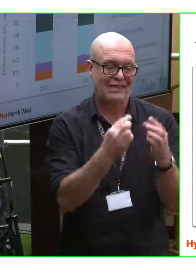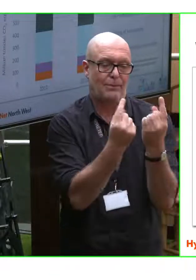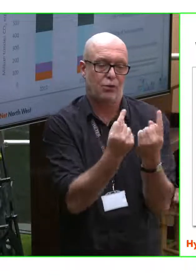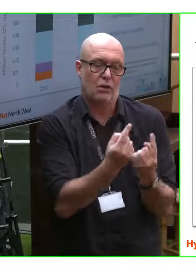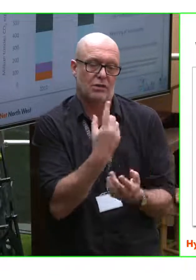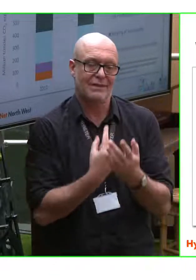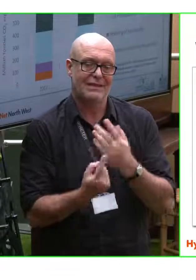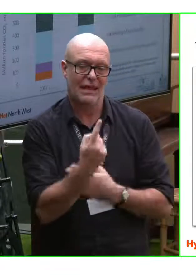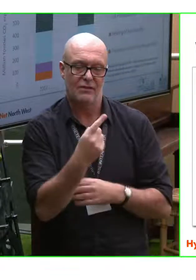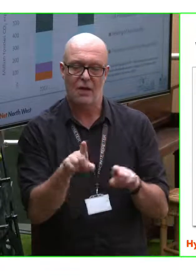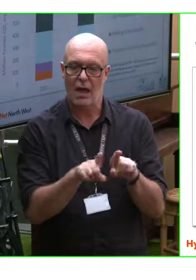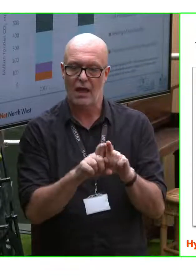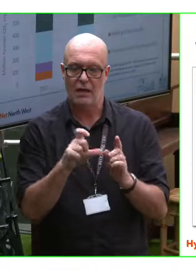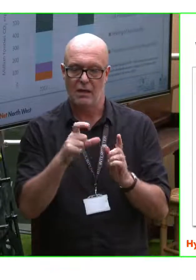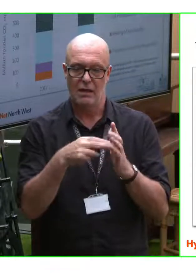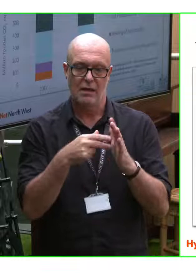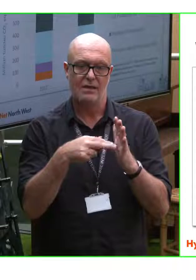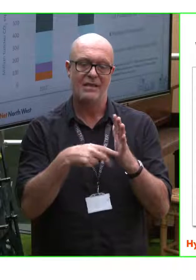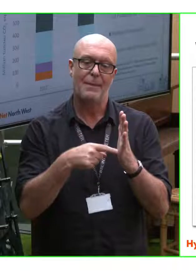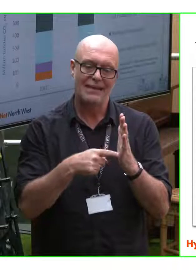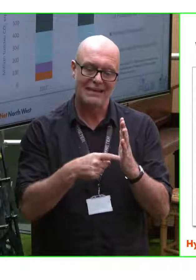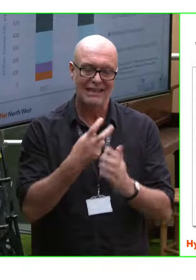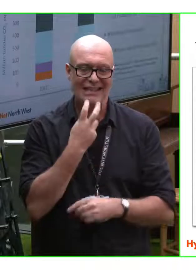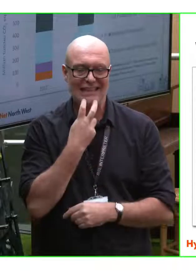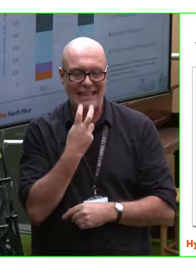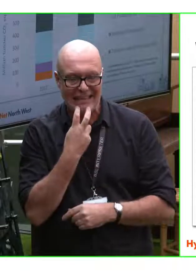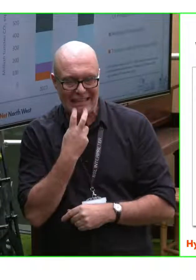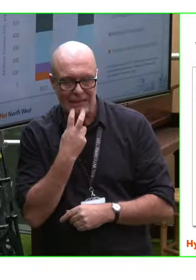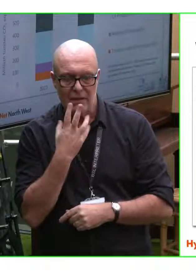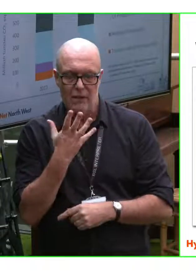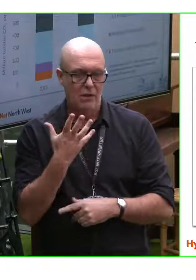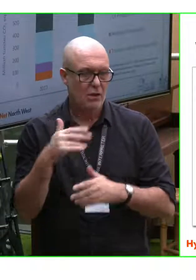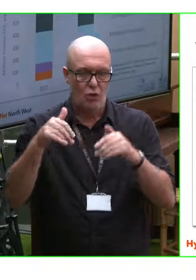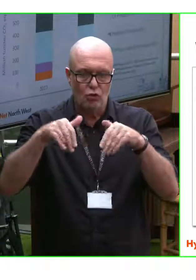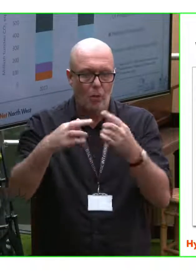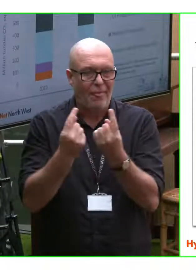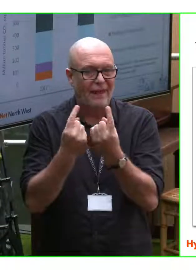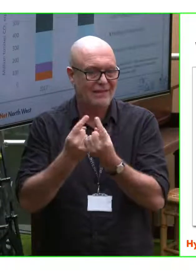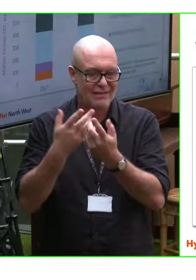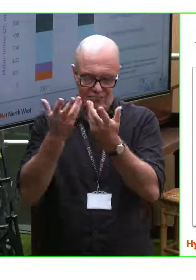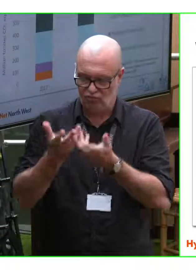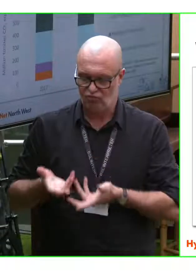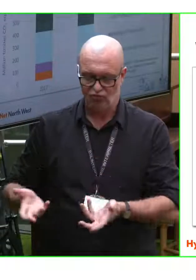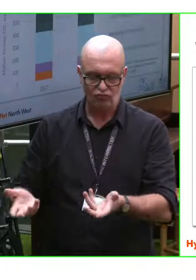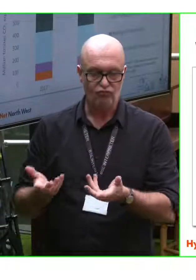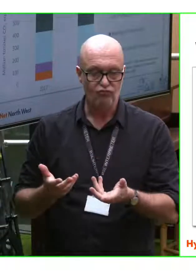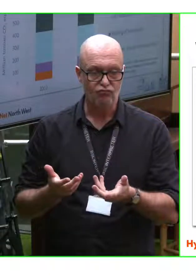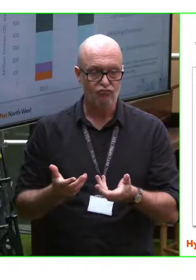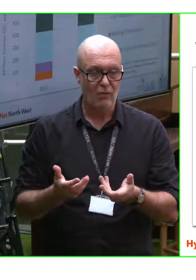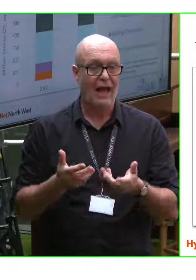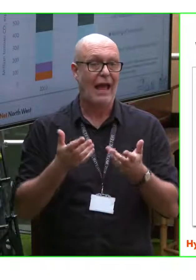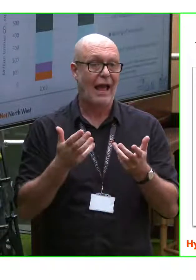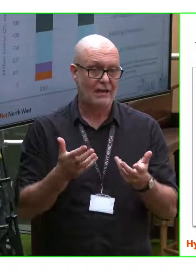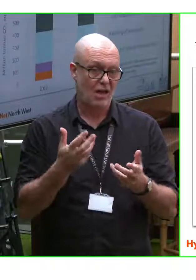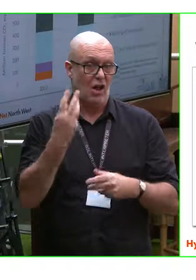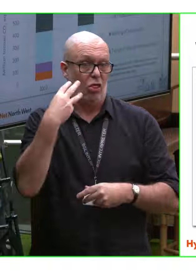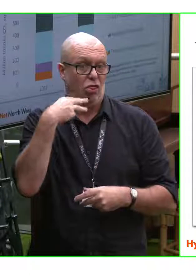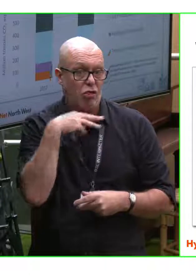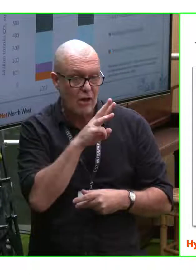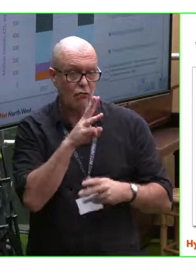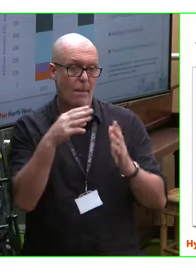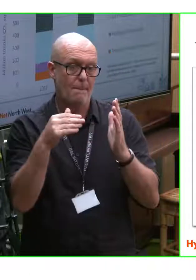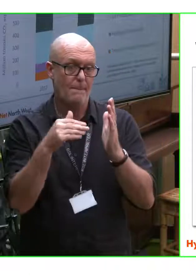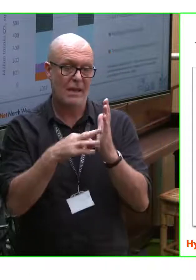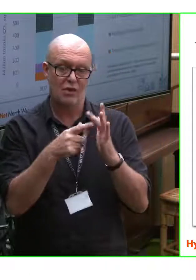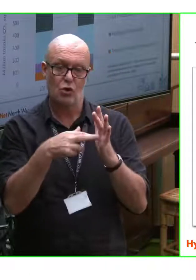the cement, the steel, and also all the consumer products we have. And even more scary, that 300 million tonne